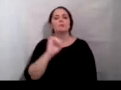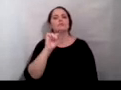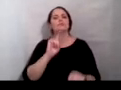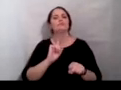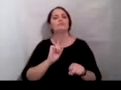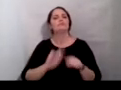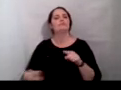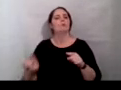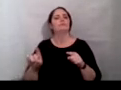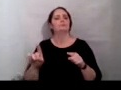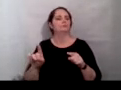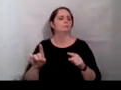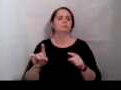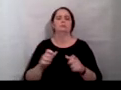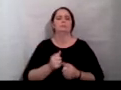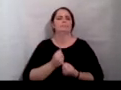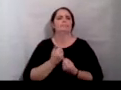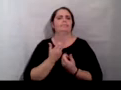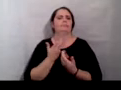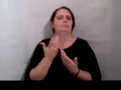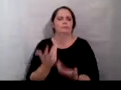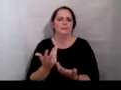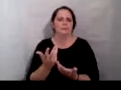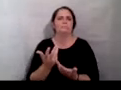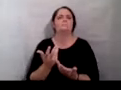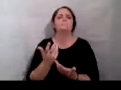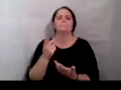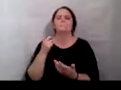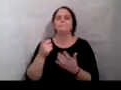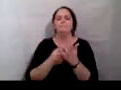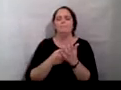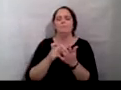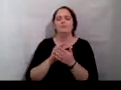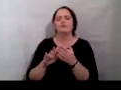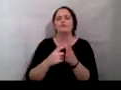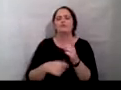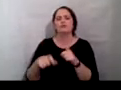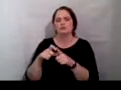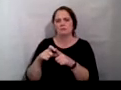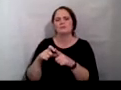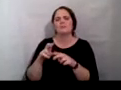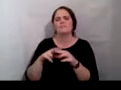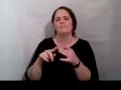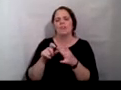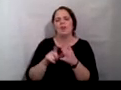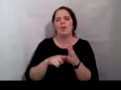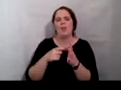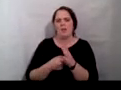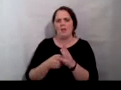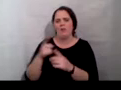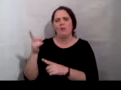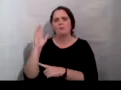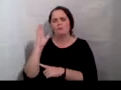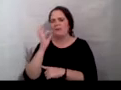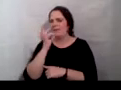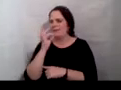Nadi's most eloquent expression of emotional ecology came for me when Richard Feidler asked her how she tried